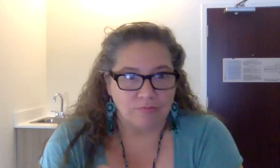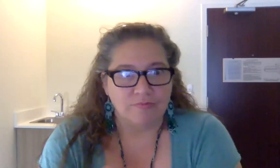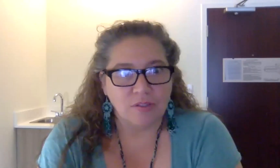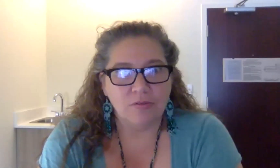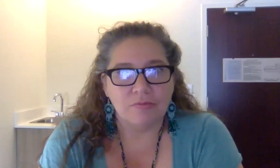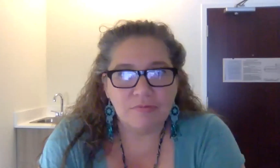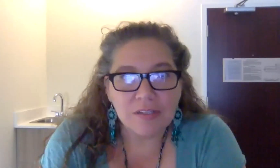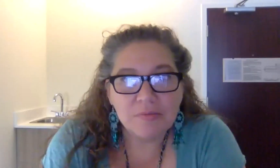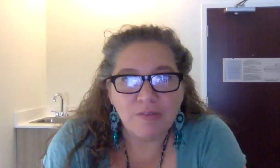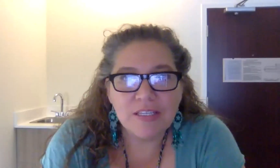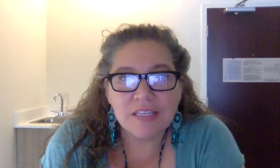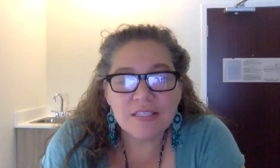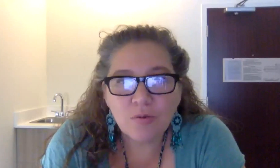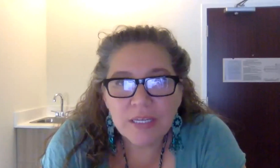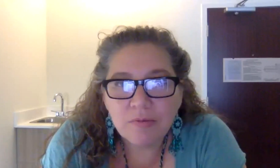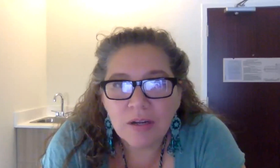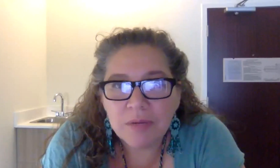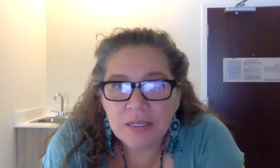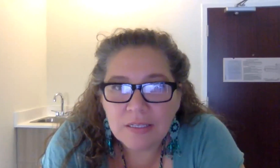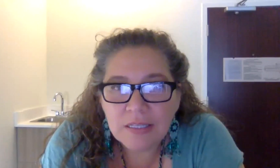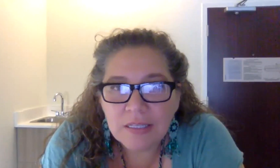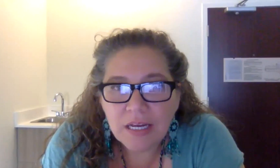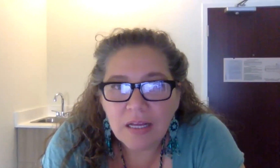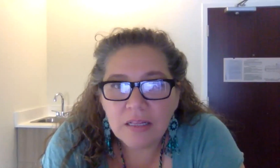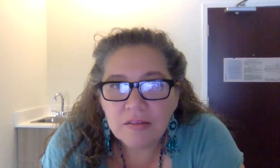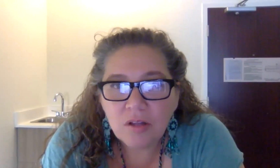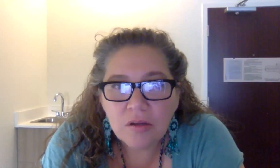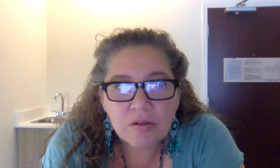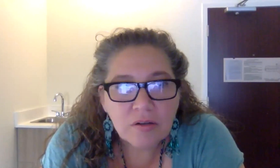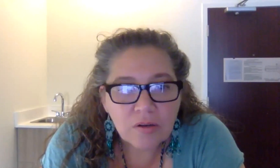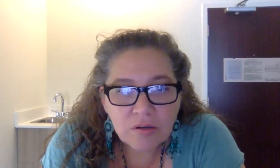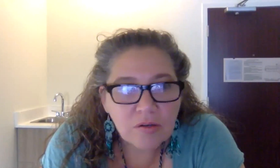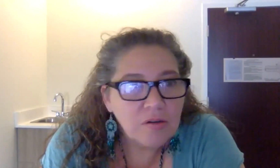Oh, ooh, my face gets so big when I'm not in the little tile.